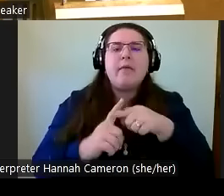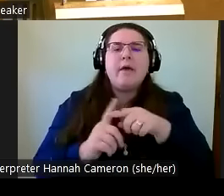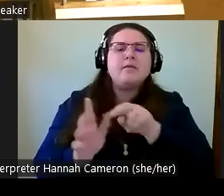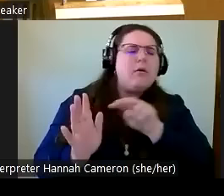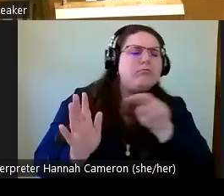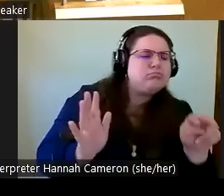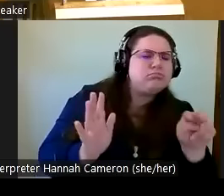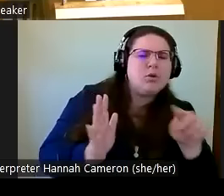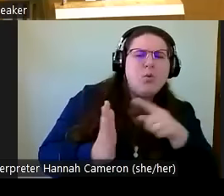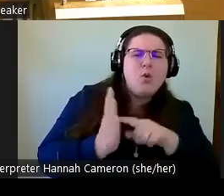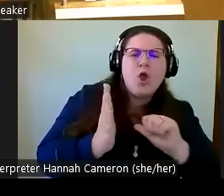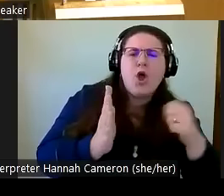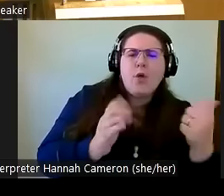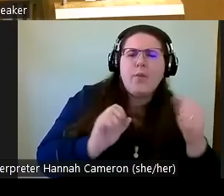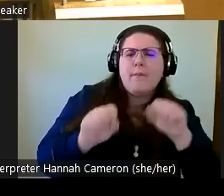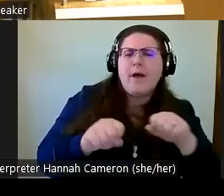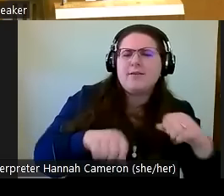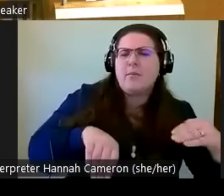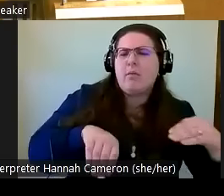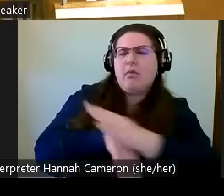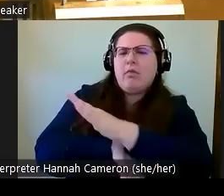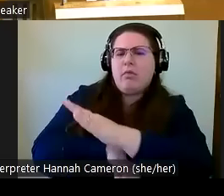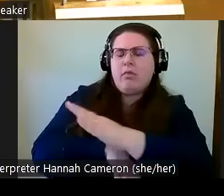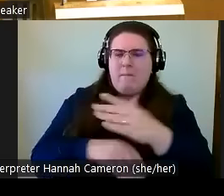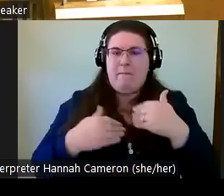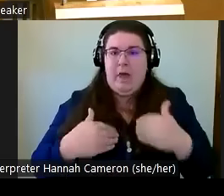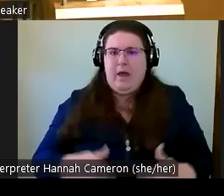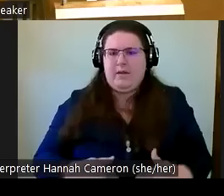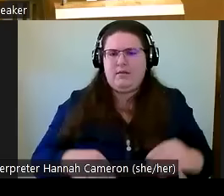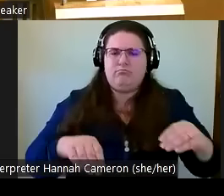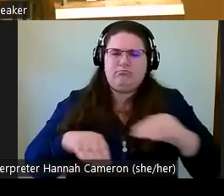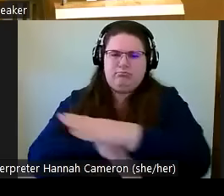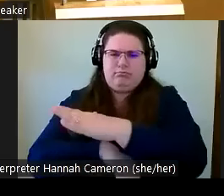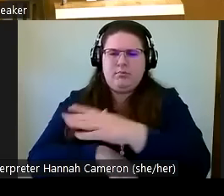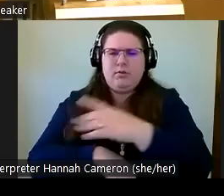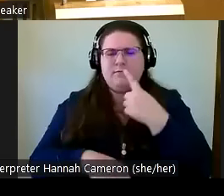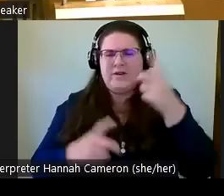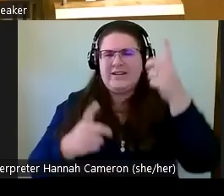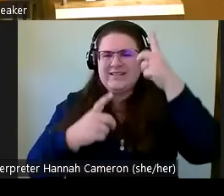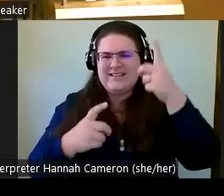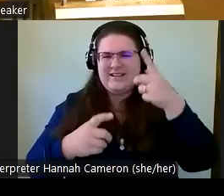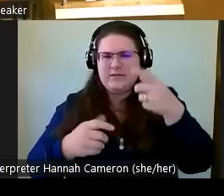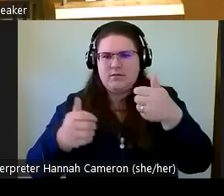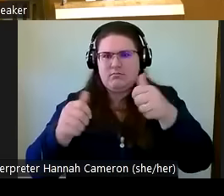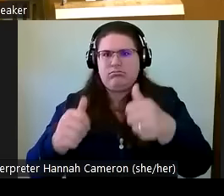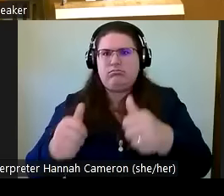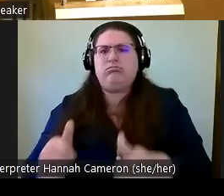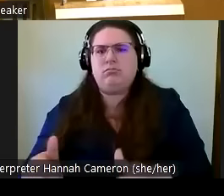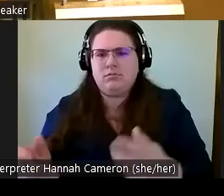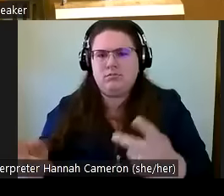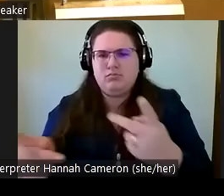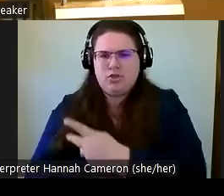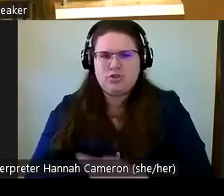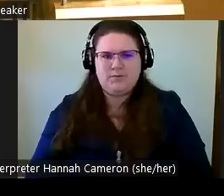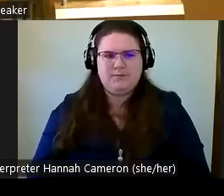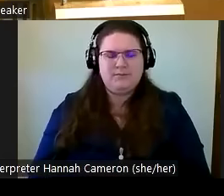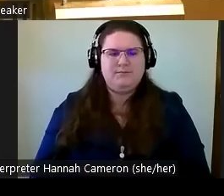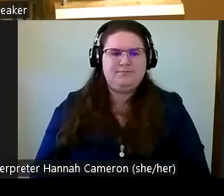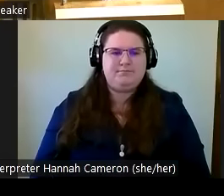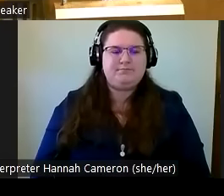course. And so what this has allowed us to do is map out the expected trajectory for